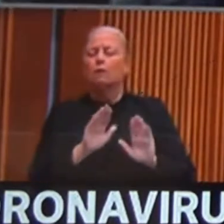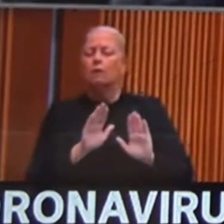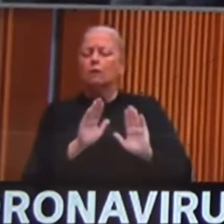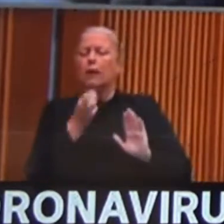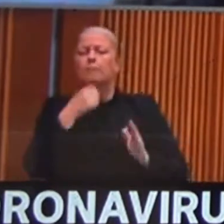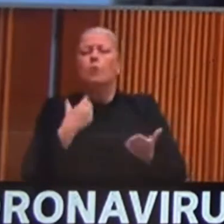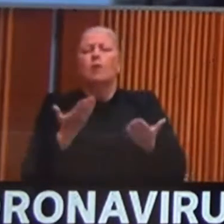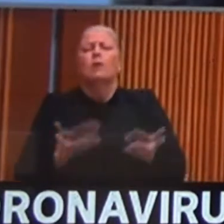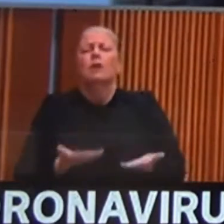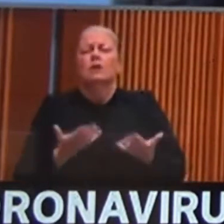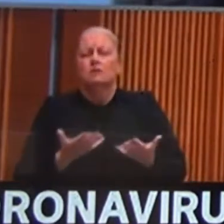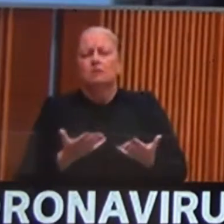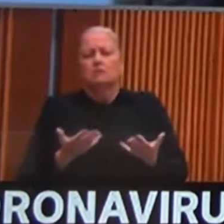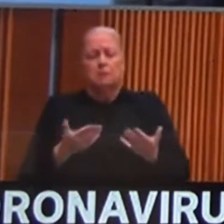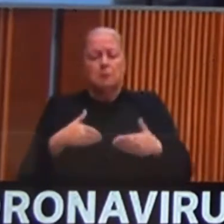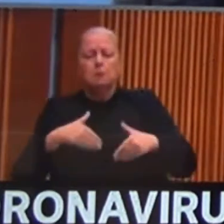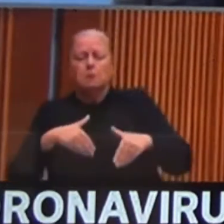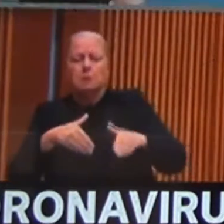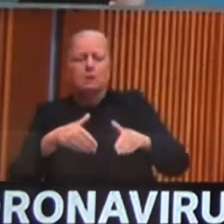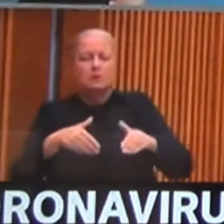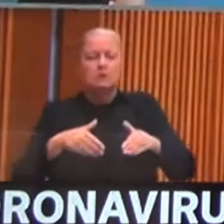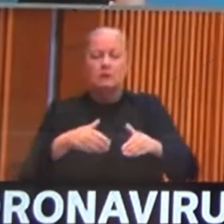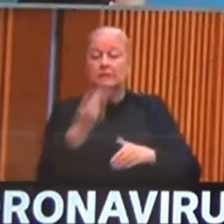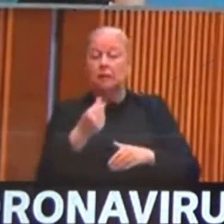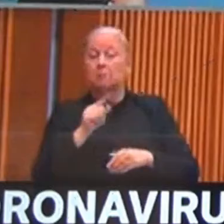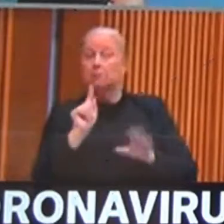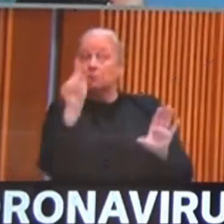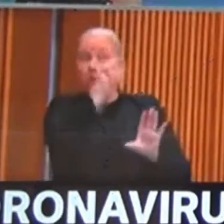other particular areas in the country that could actually trial this?